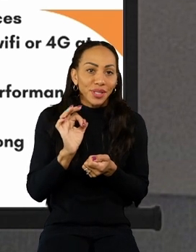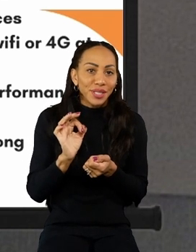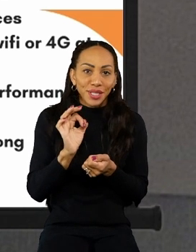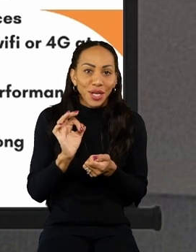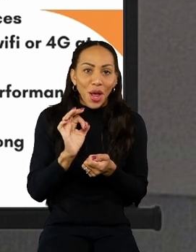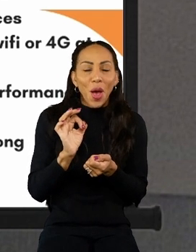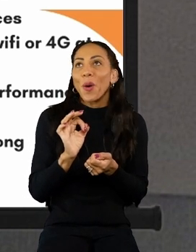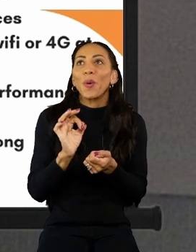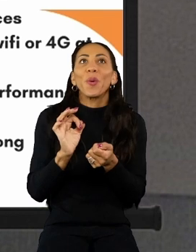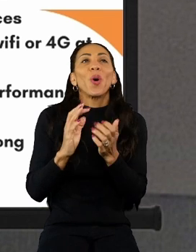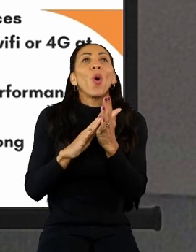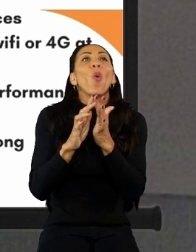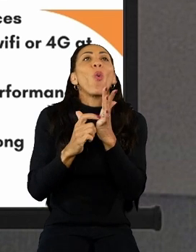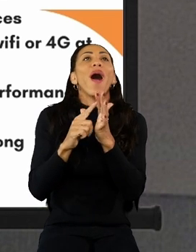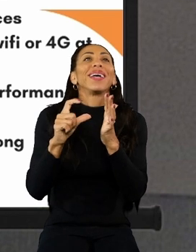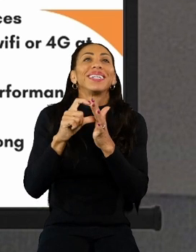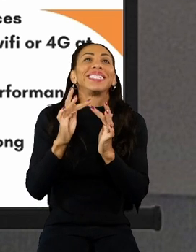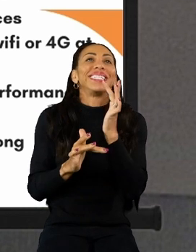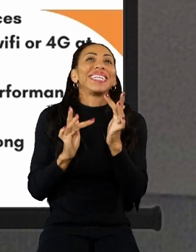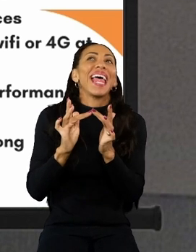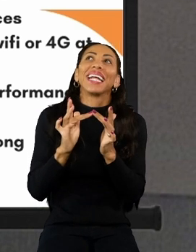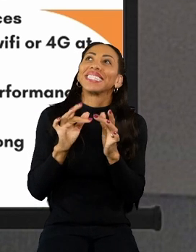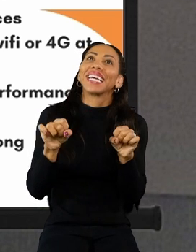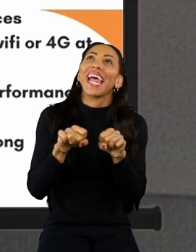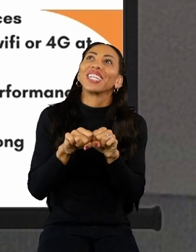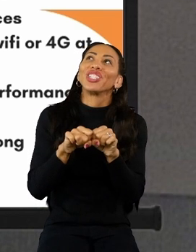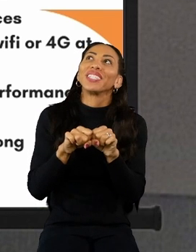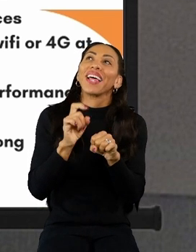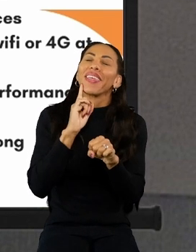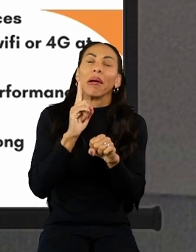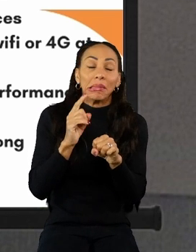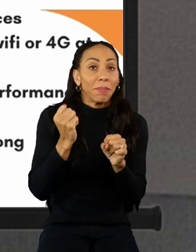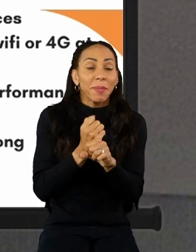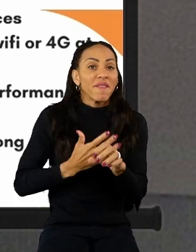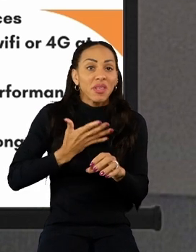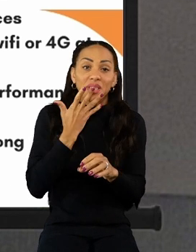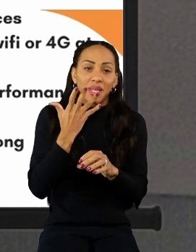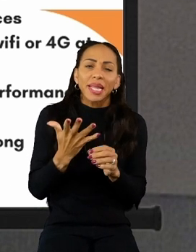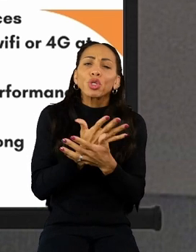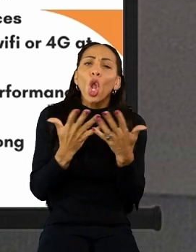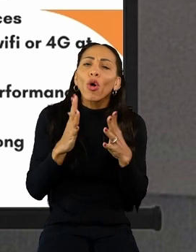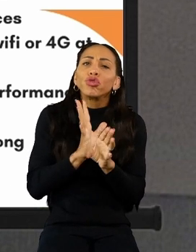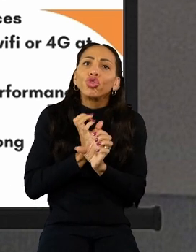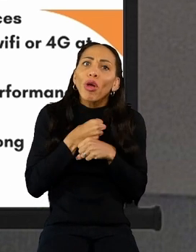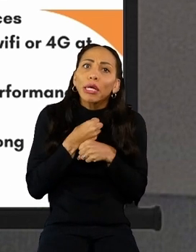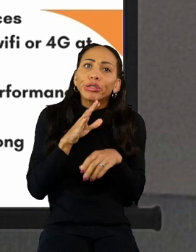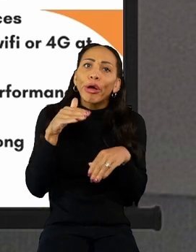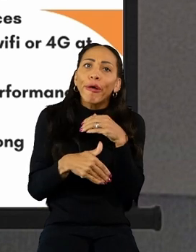And so, yes, and we had no wired internet connection. Gosh, that makes me feel a little bit sick. I think it's all coming back to me, actually. So we